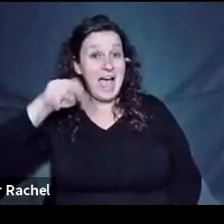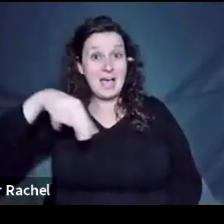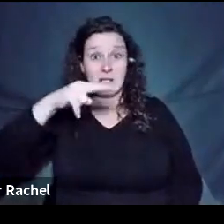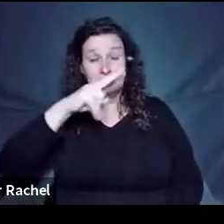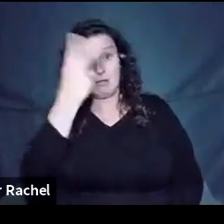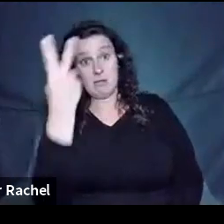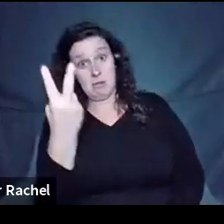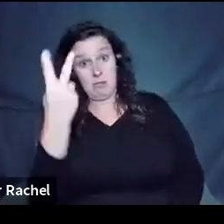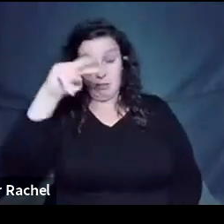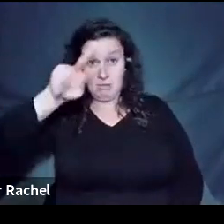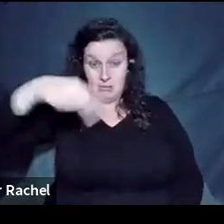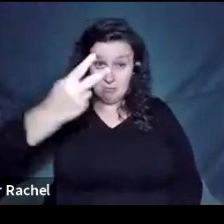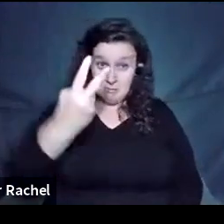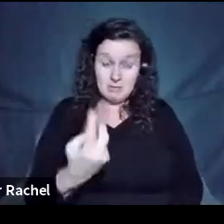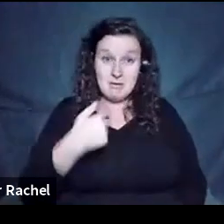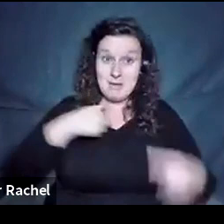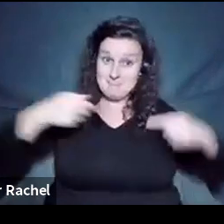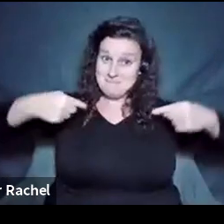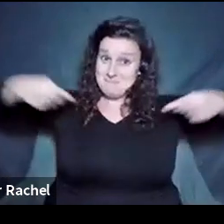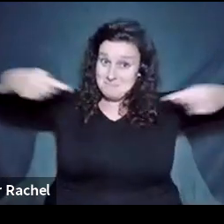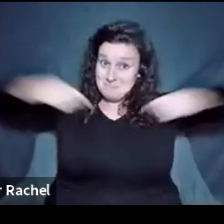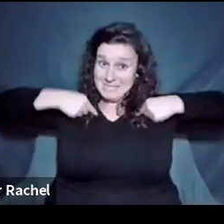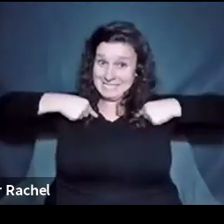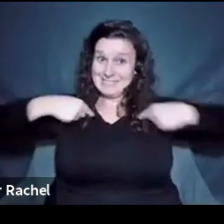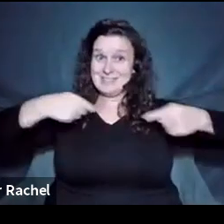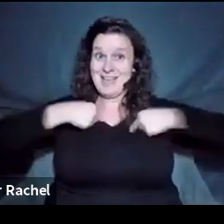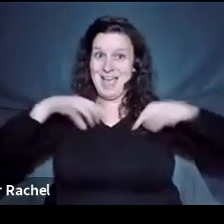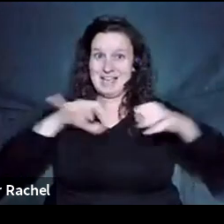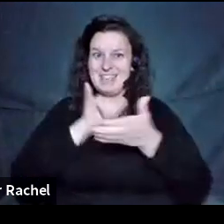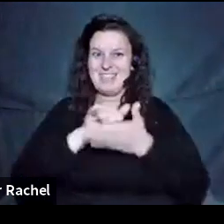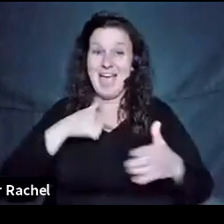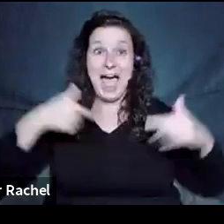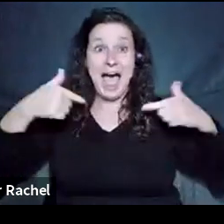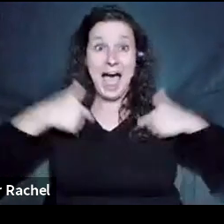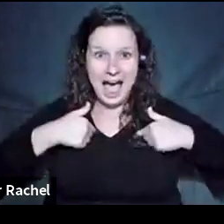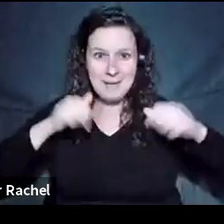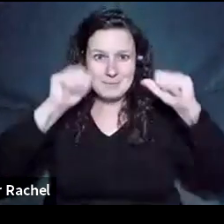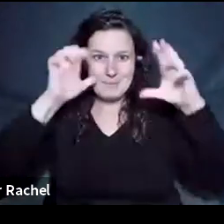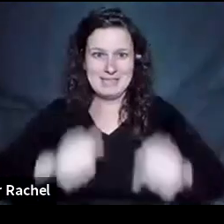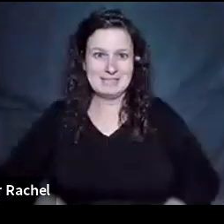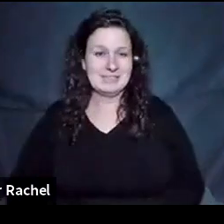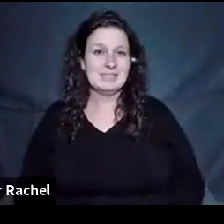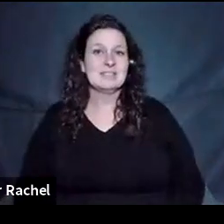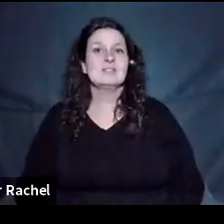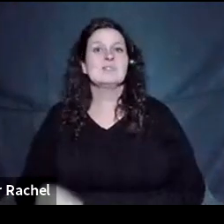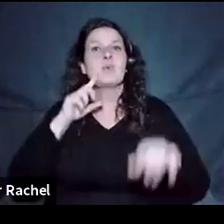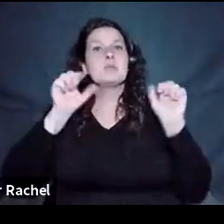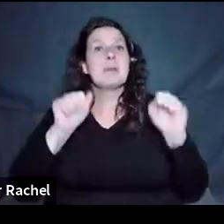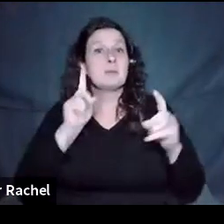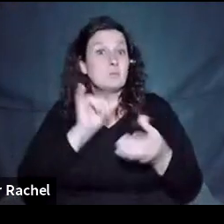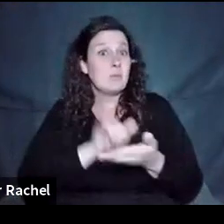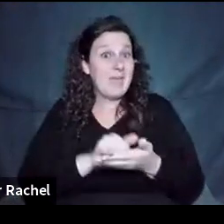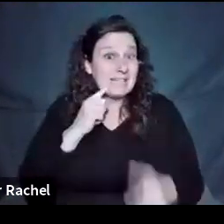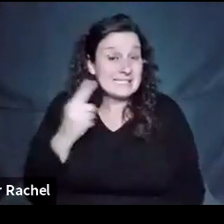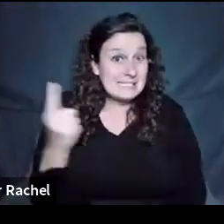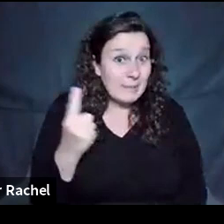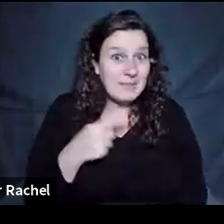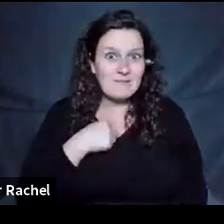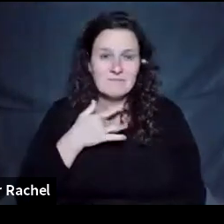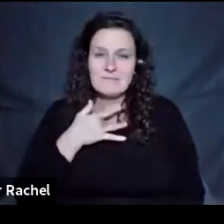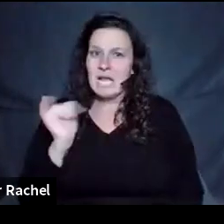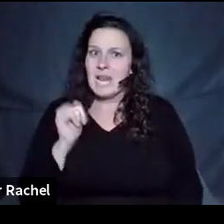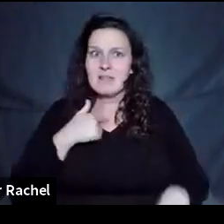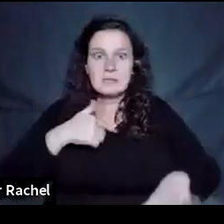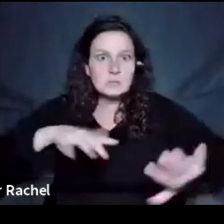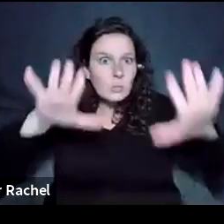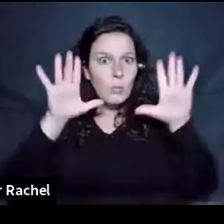and I flipped around and it was all me. I am amazing. And to be able to do something that is just like